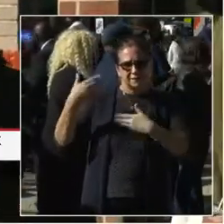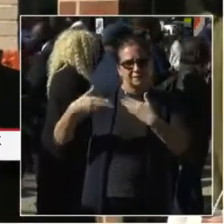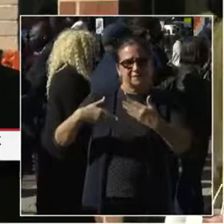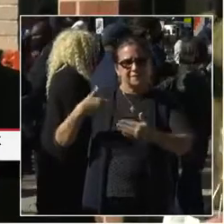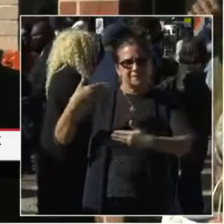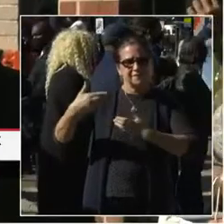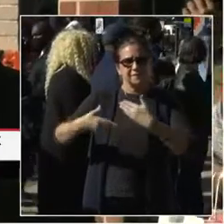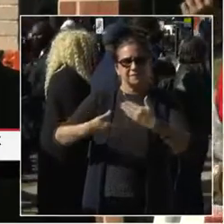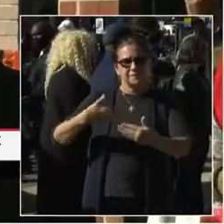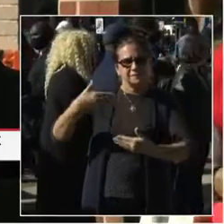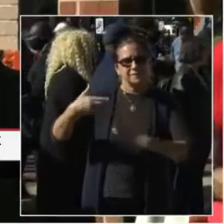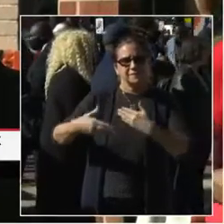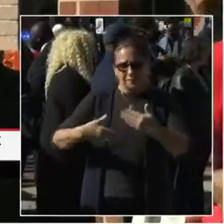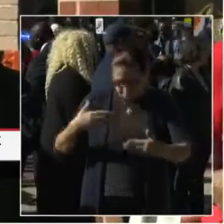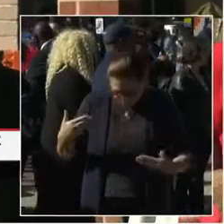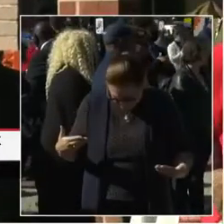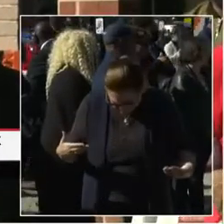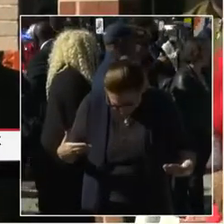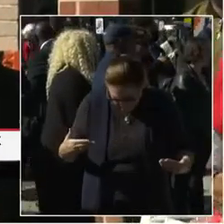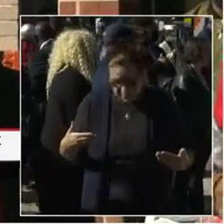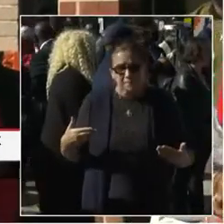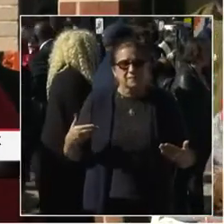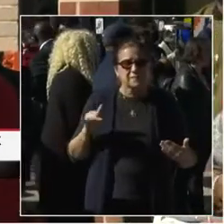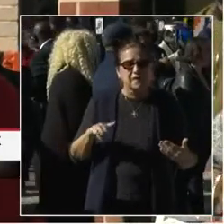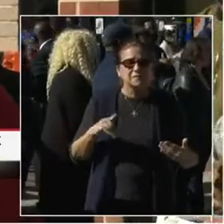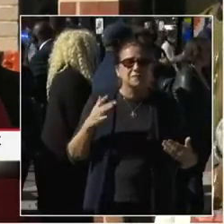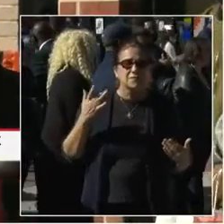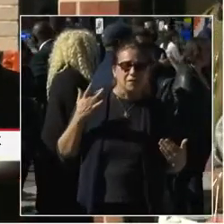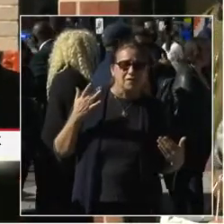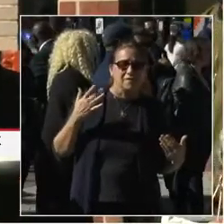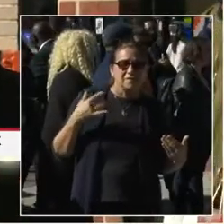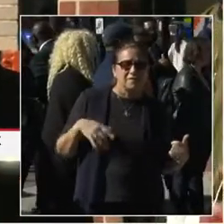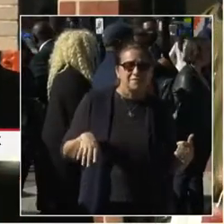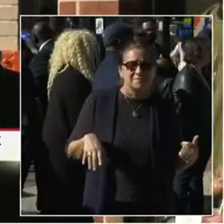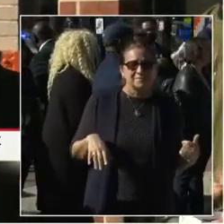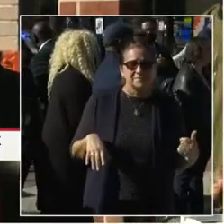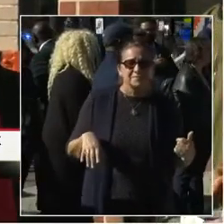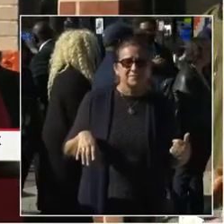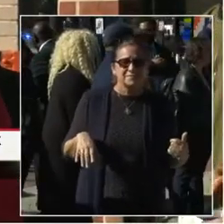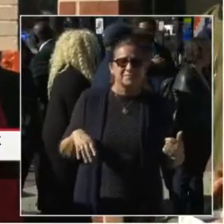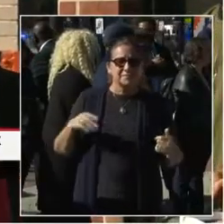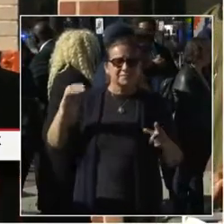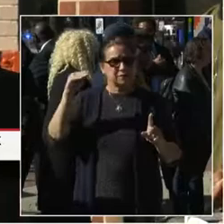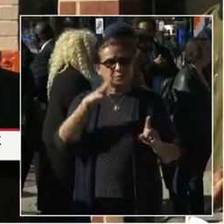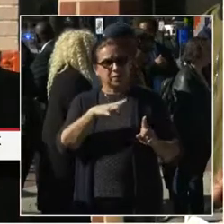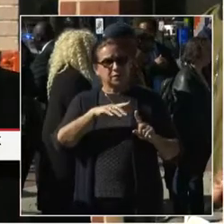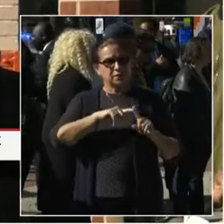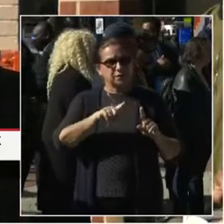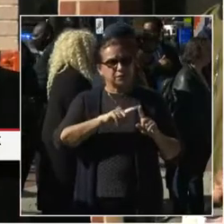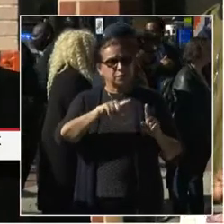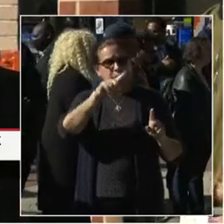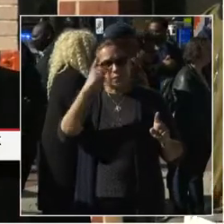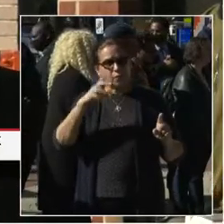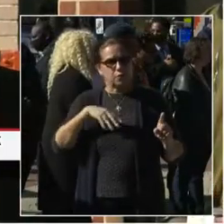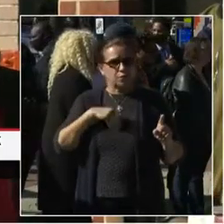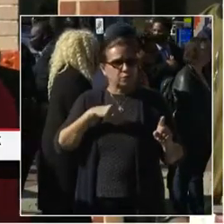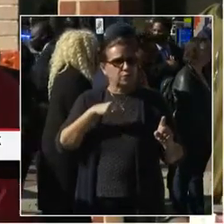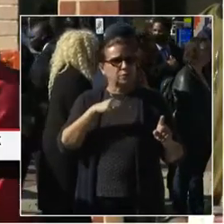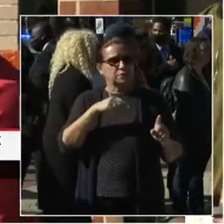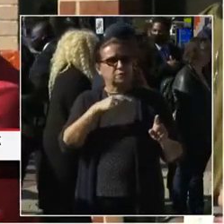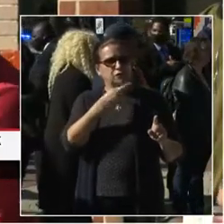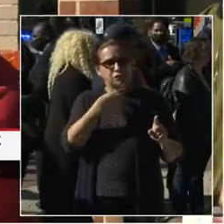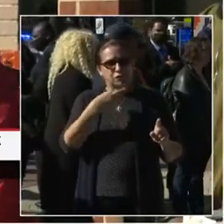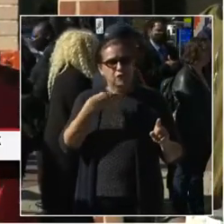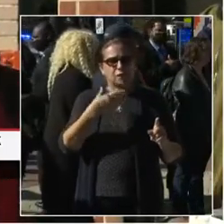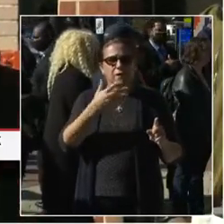of African American employees who disproportionately work at these restaurants. The head of our restaurant is a Black woman. She's here today,